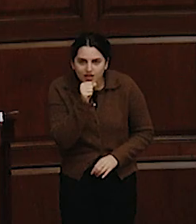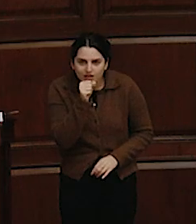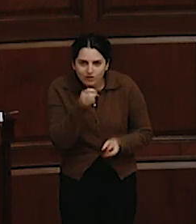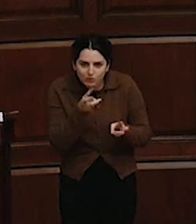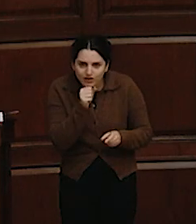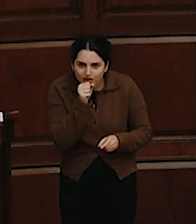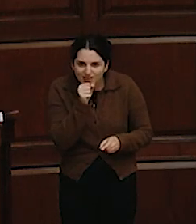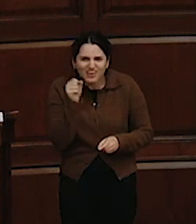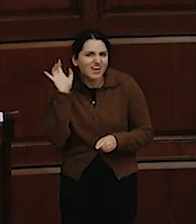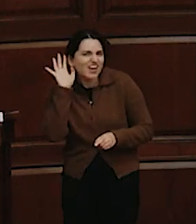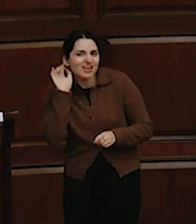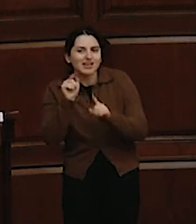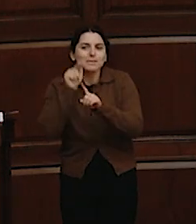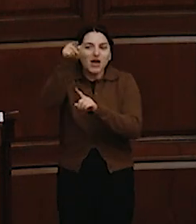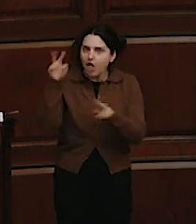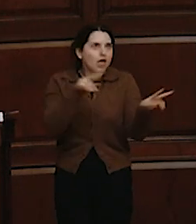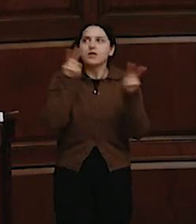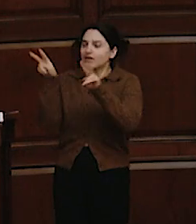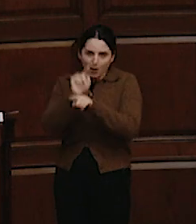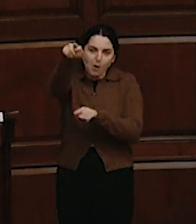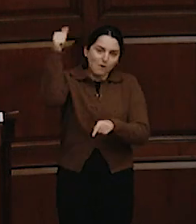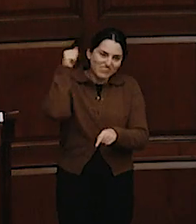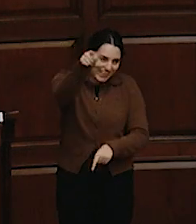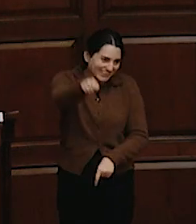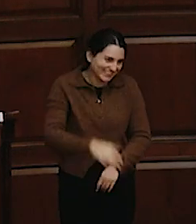Yes, it is working. He's behind you.